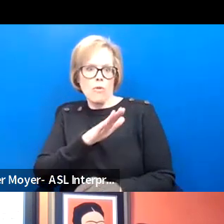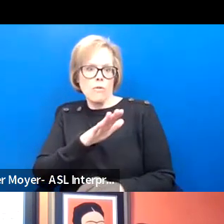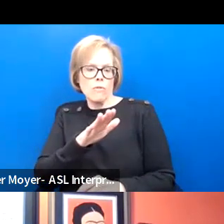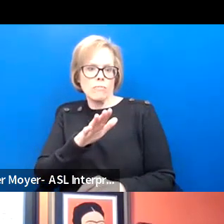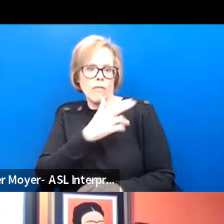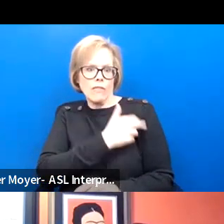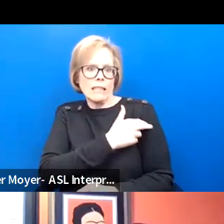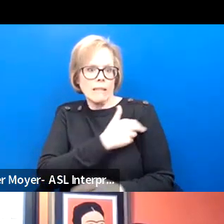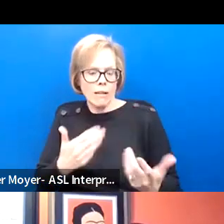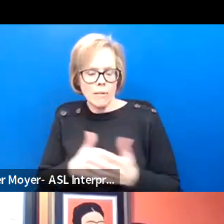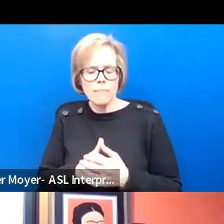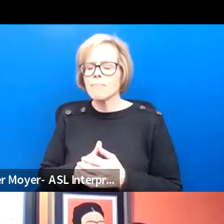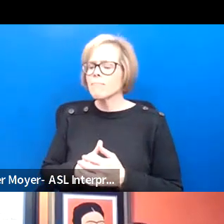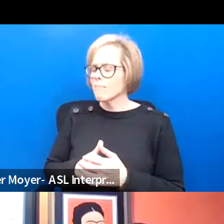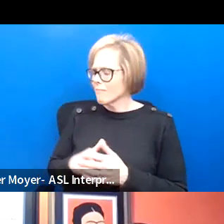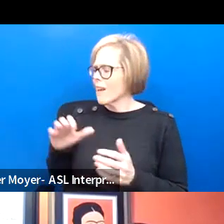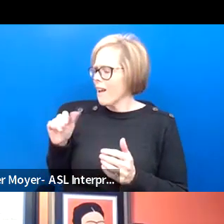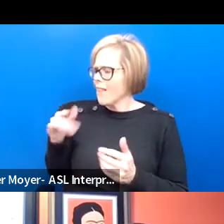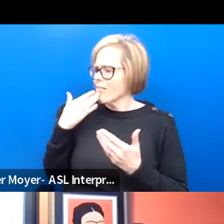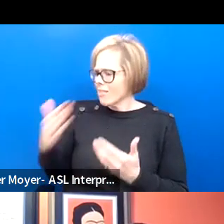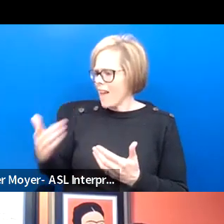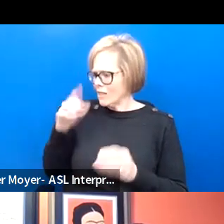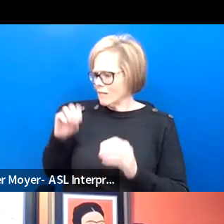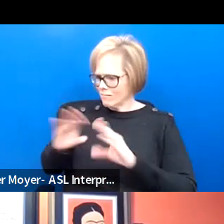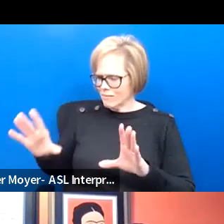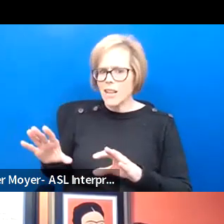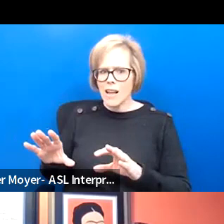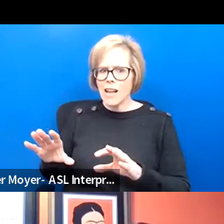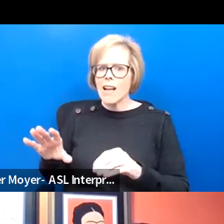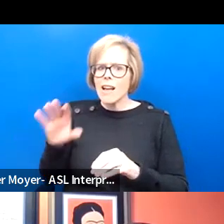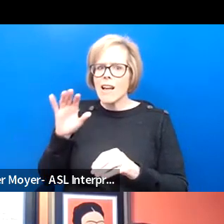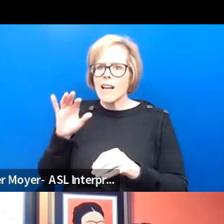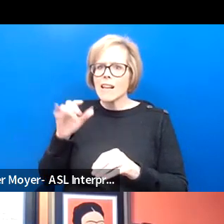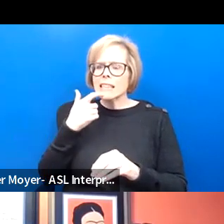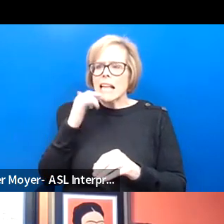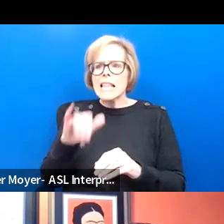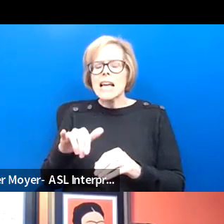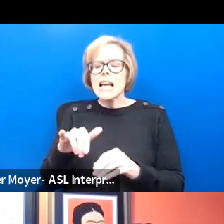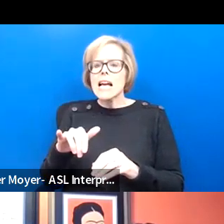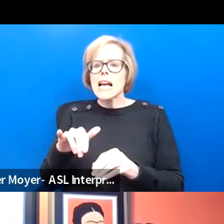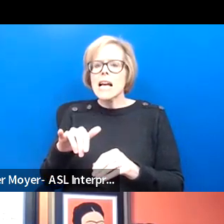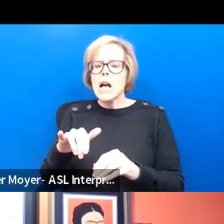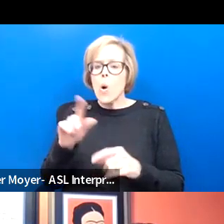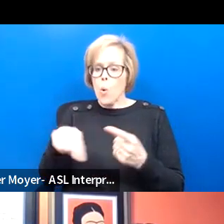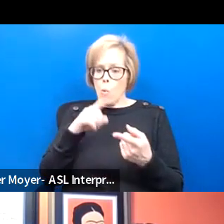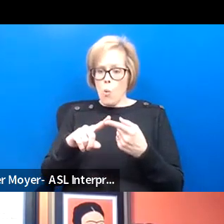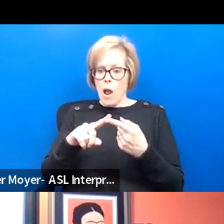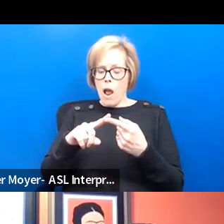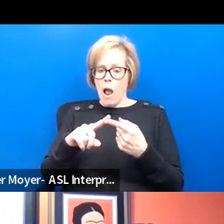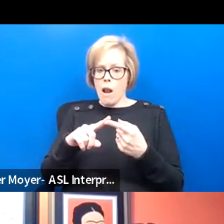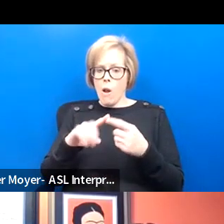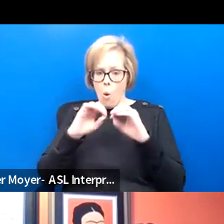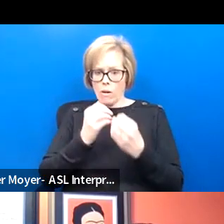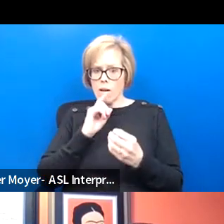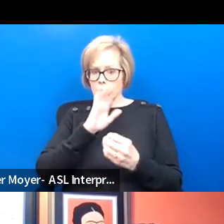Thanks, Dylan. I really like the clarity that Section 1557 provided about those covered entities, saying that, and when an organization's primary